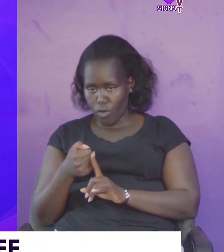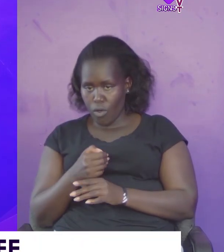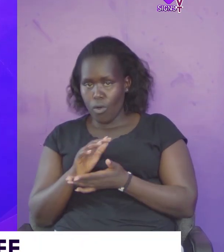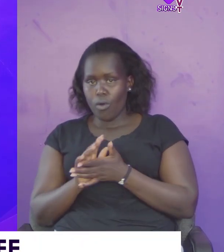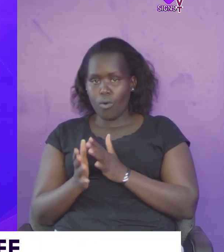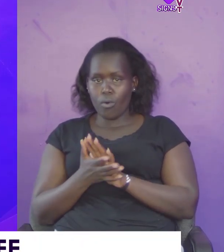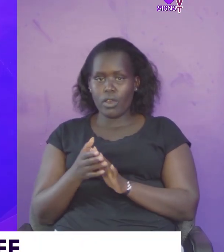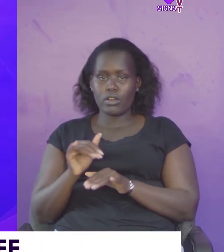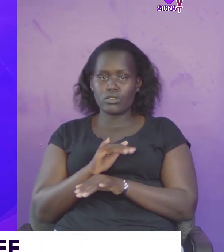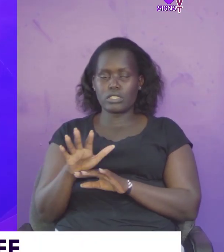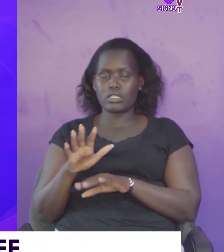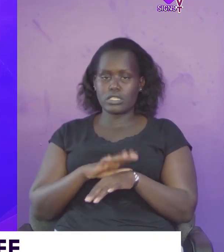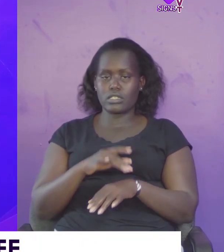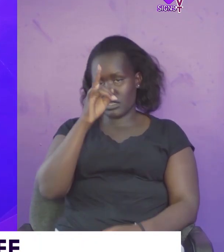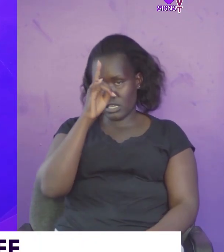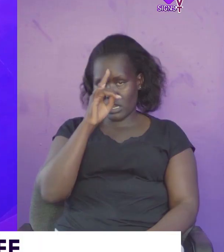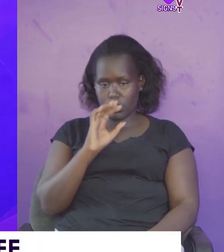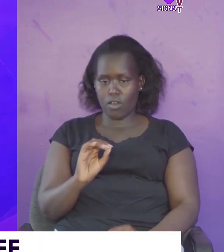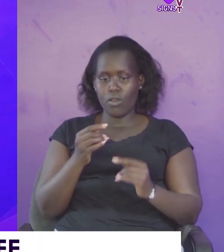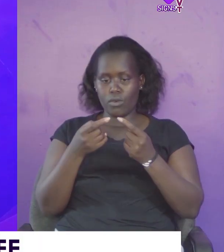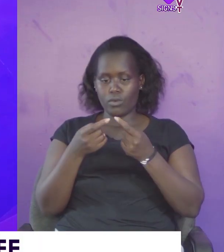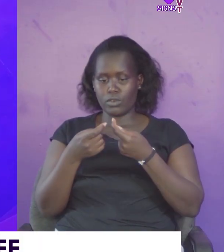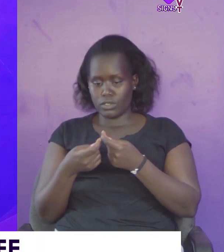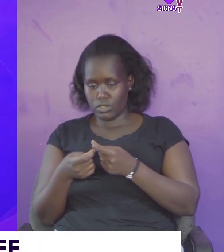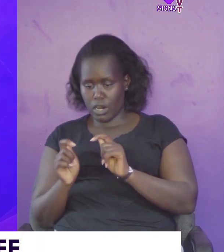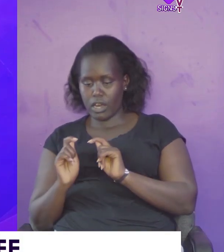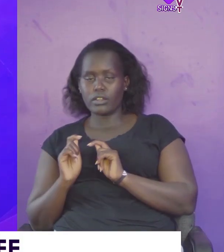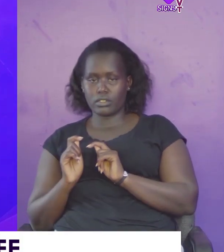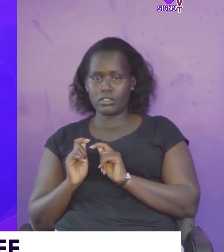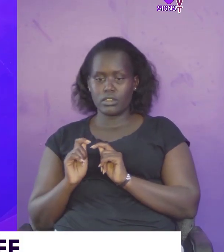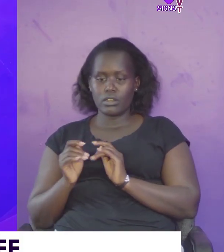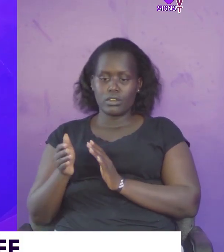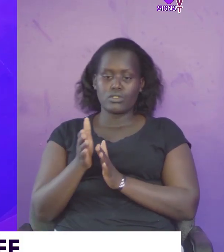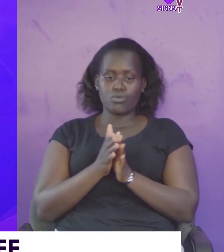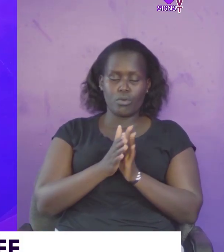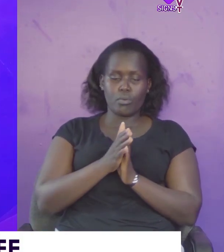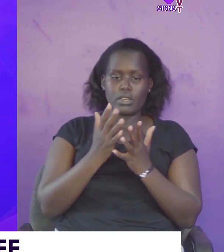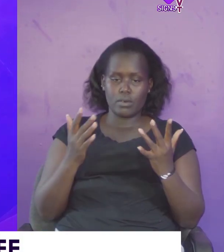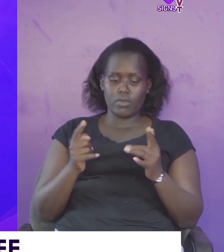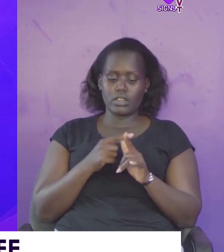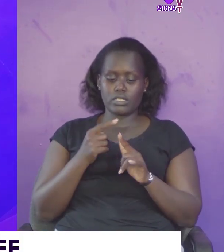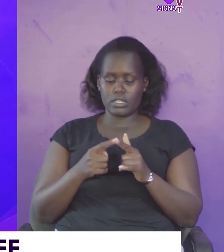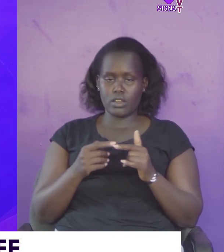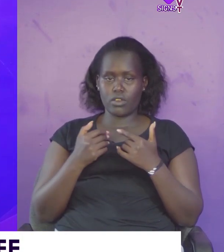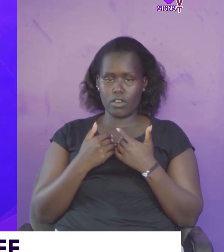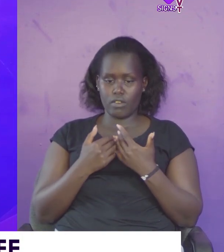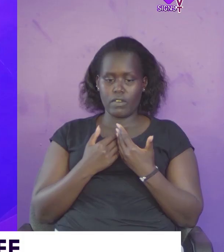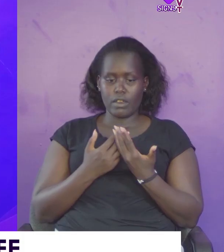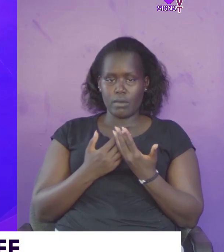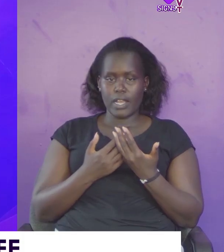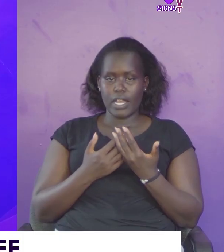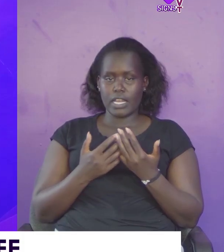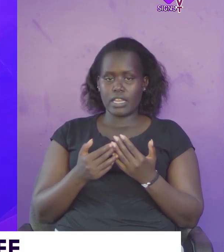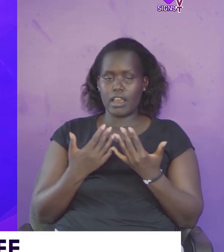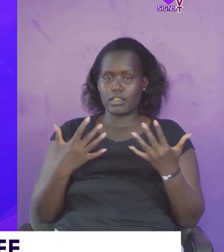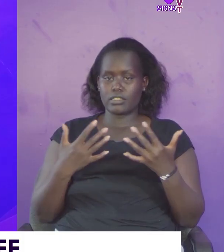They just don't take you seriously. Have you ever tried to repair something and you placed it in the hands of a wrong fundi? Oh